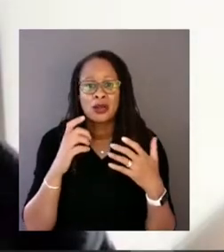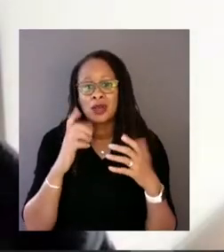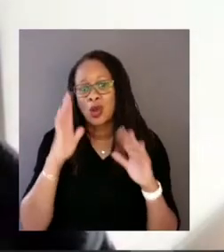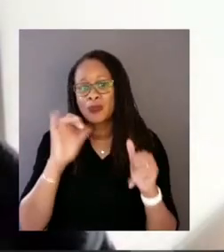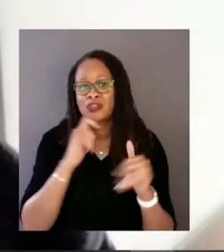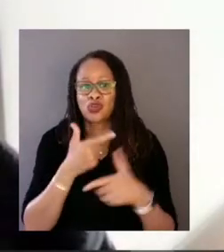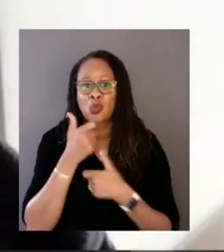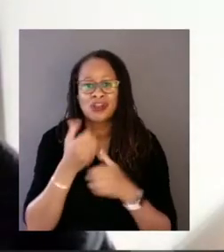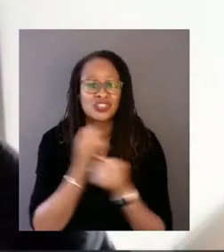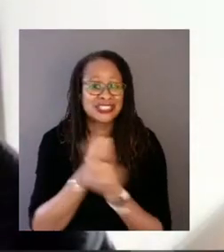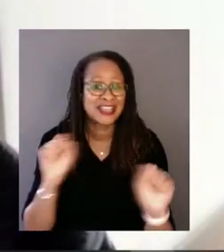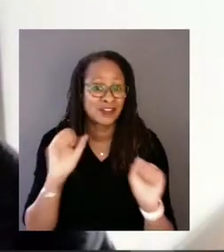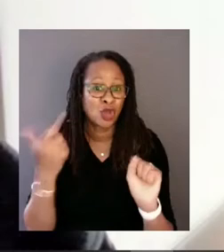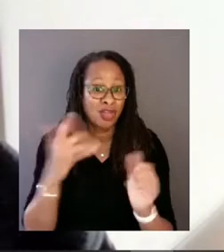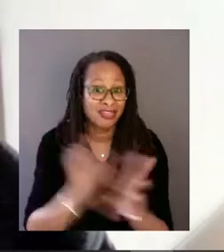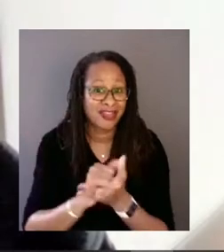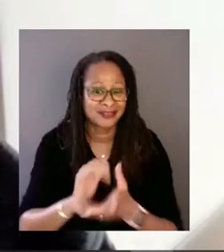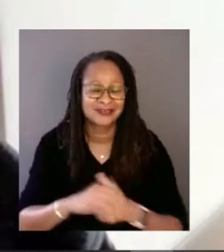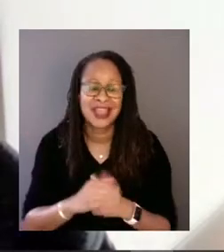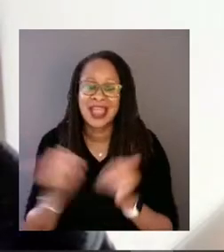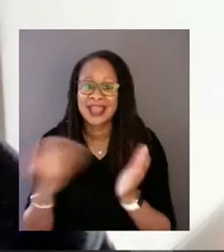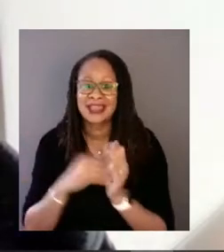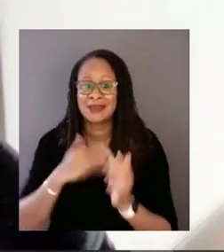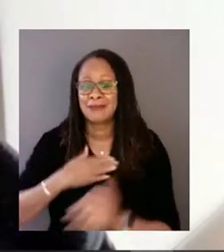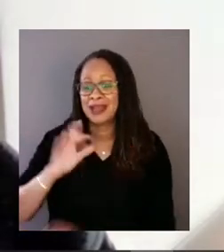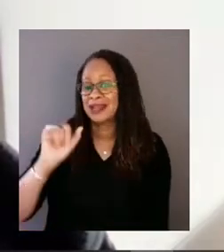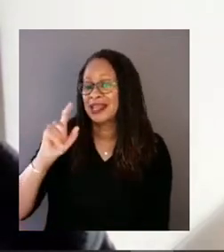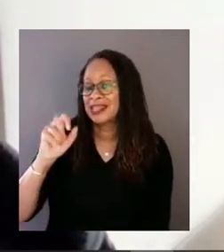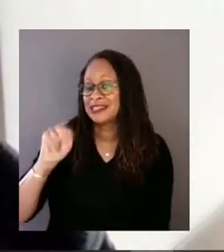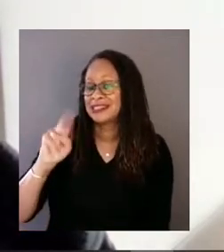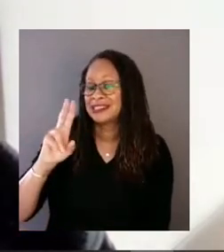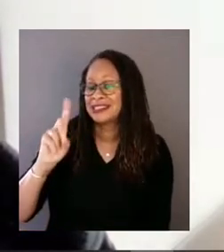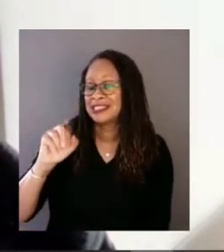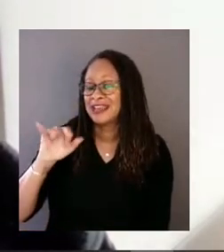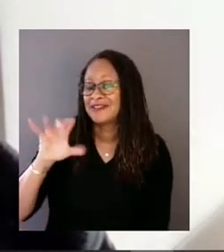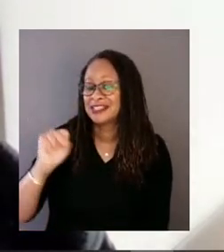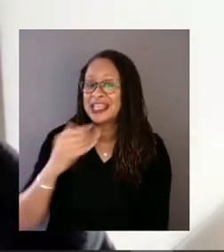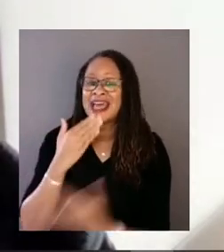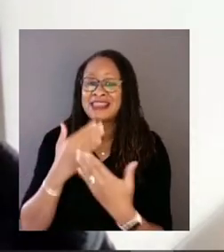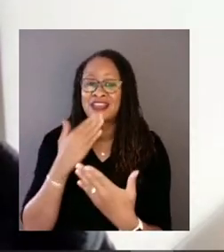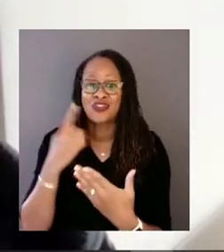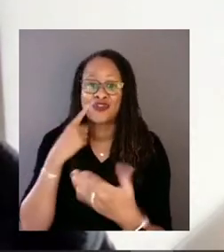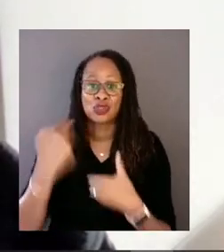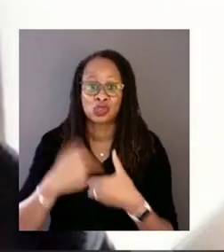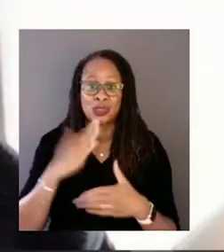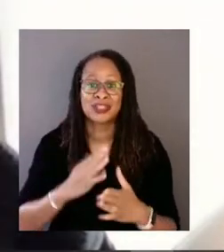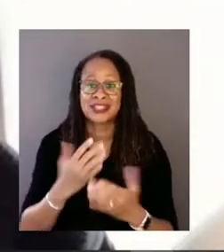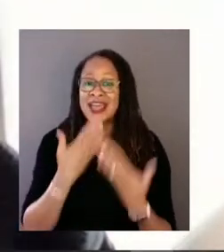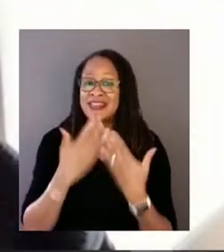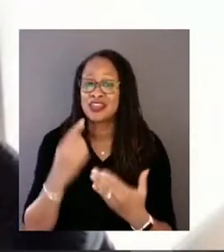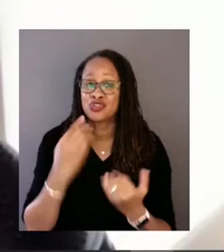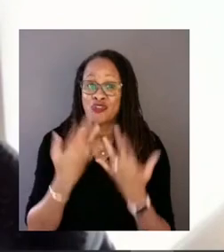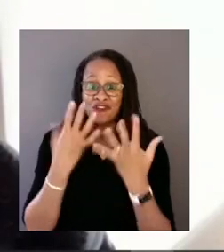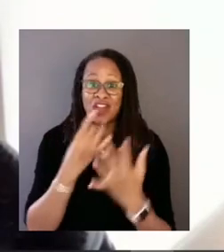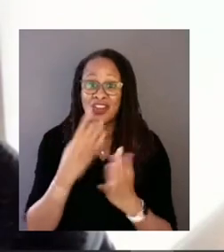that. Again, my name is Clayton Davis. Thank you very much for joining. Thank you to Firelight and all the Firelighters out there